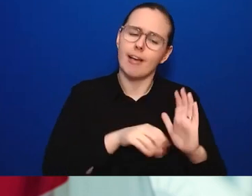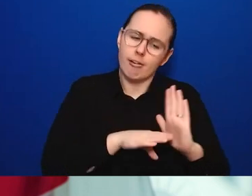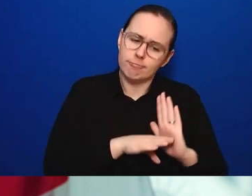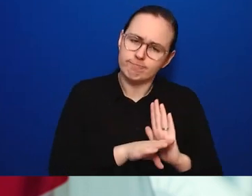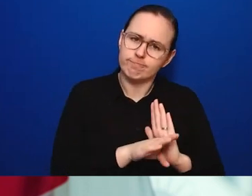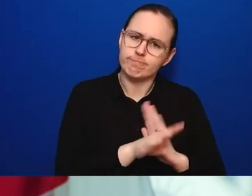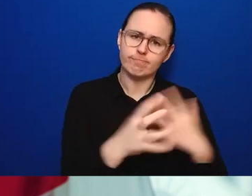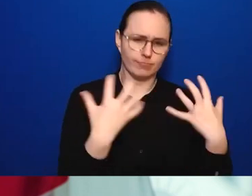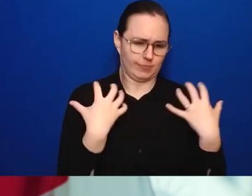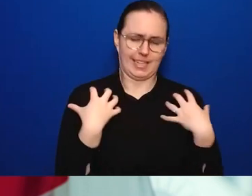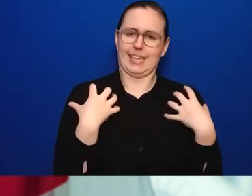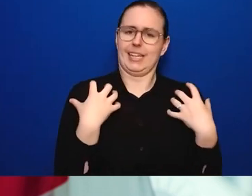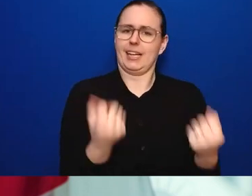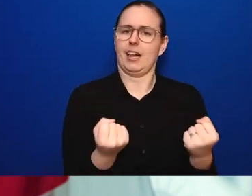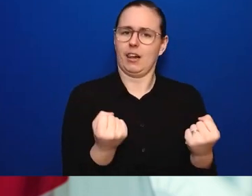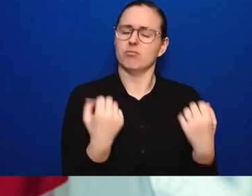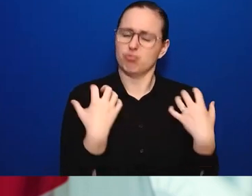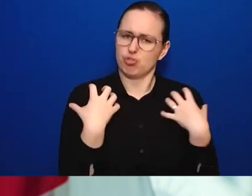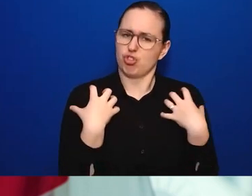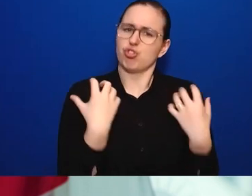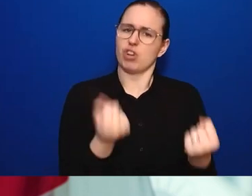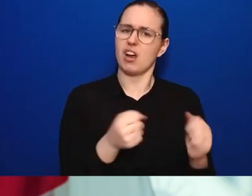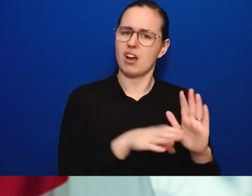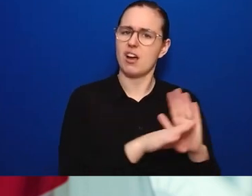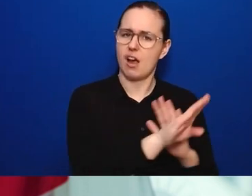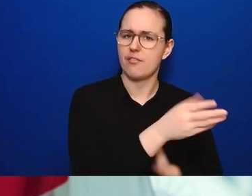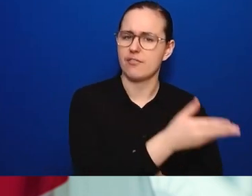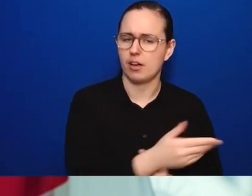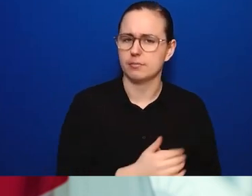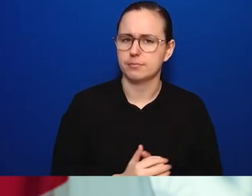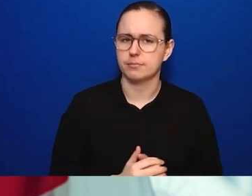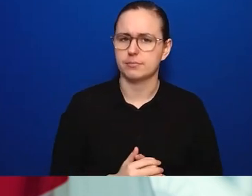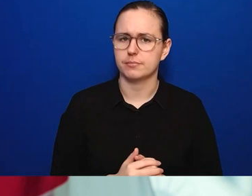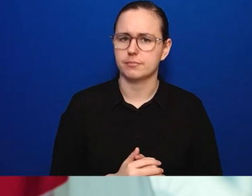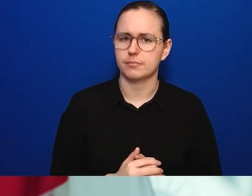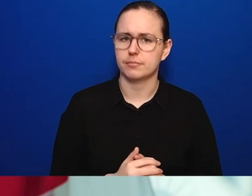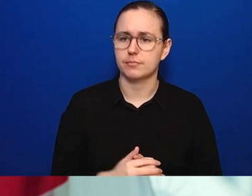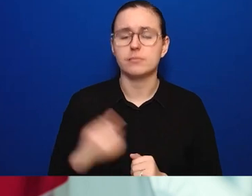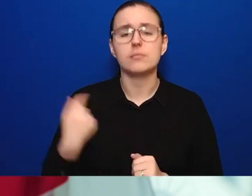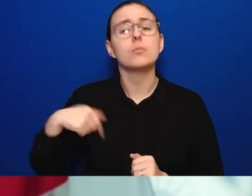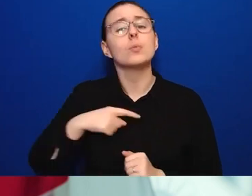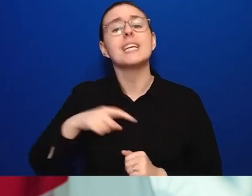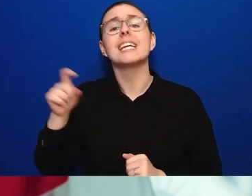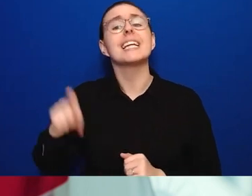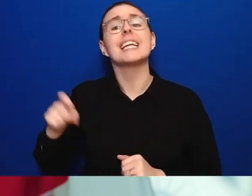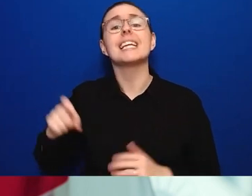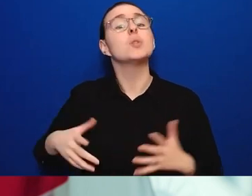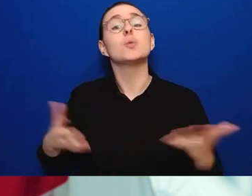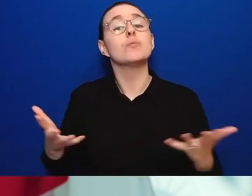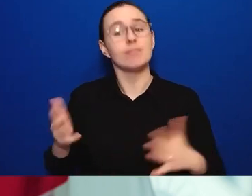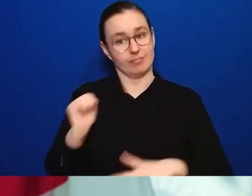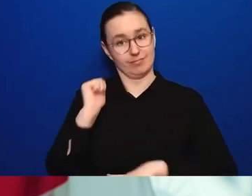Gender Equity are undertaking to develop an action plan to stop gender